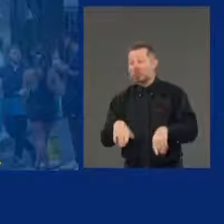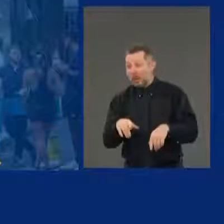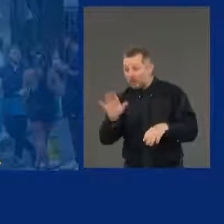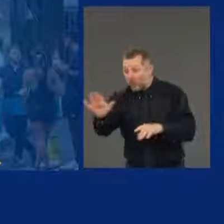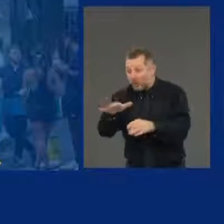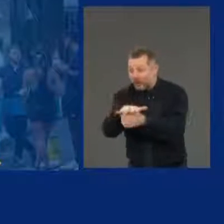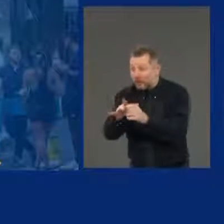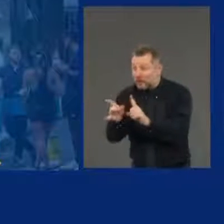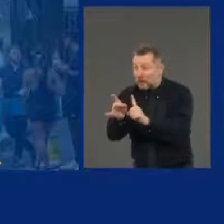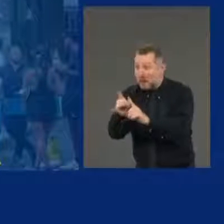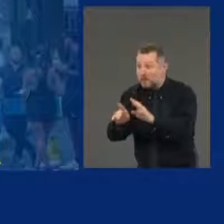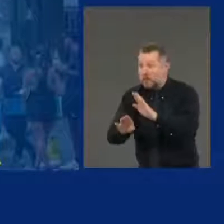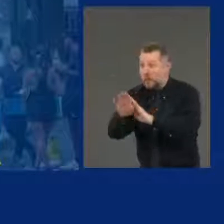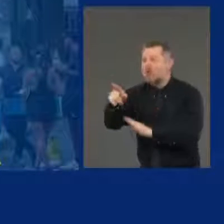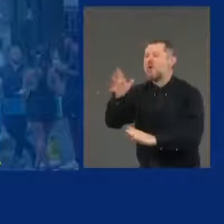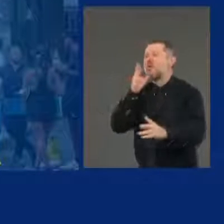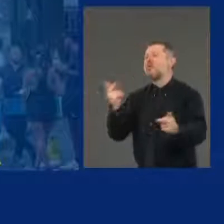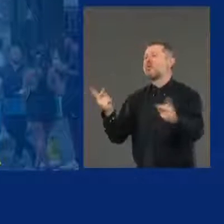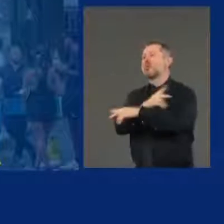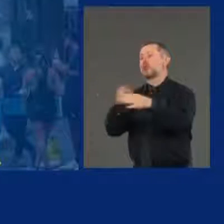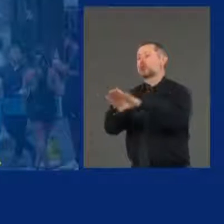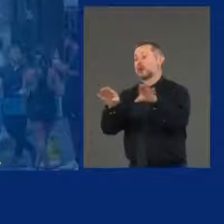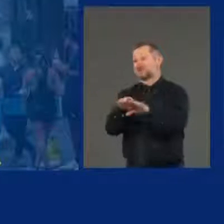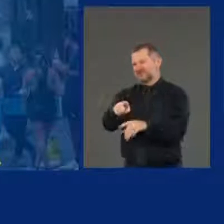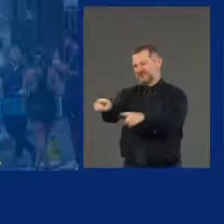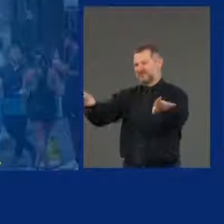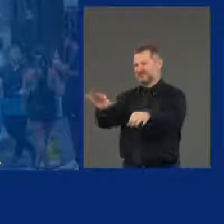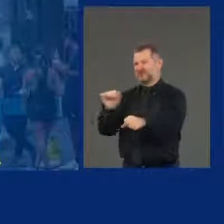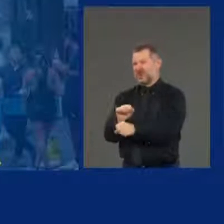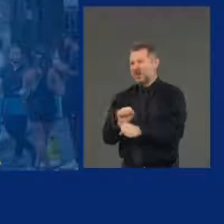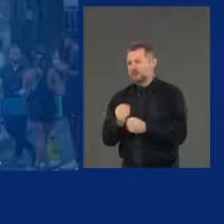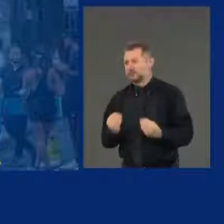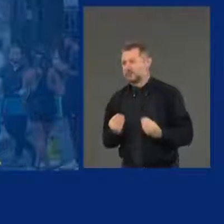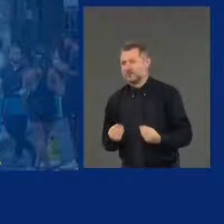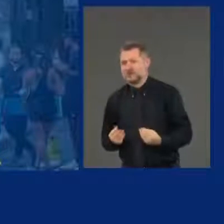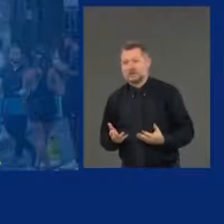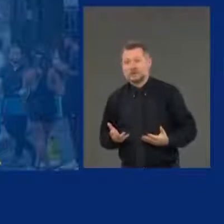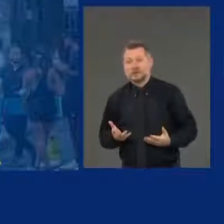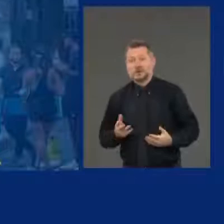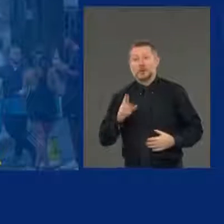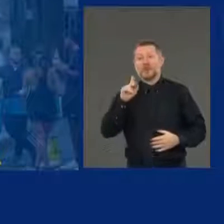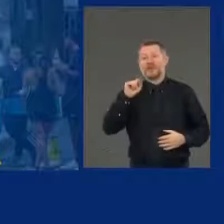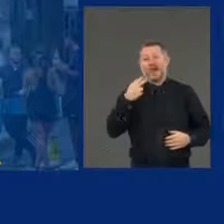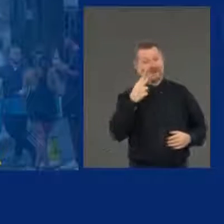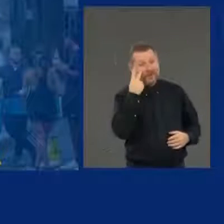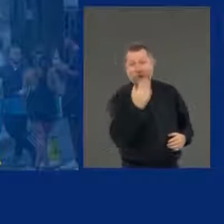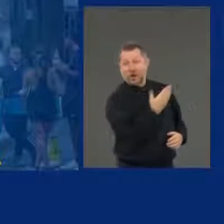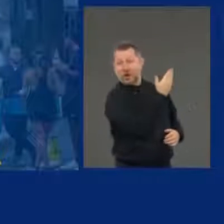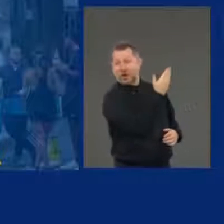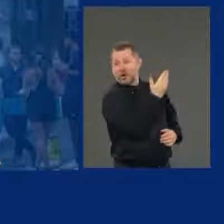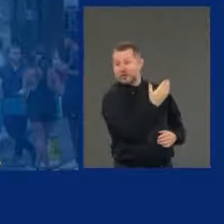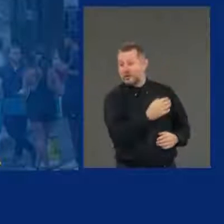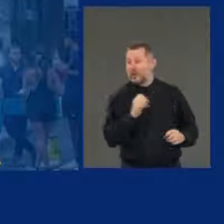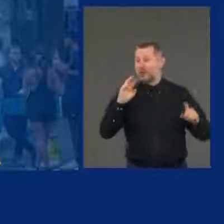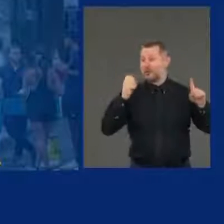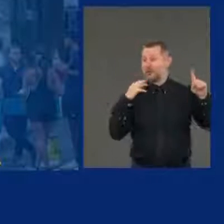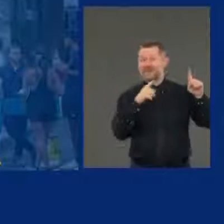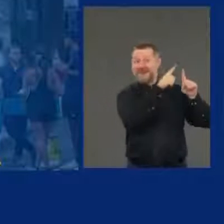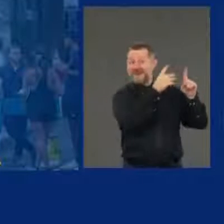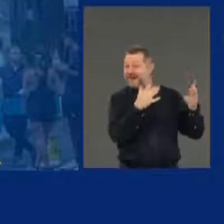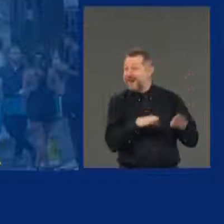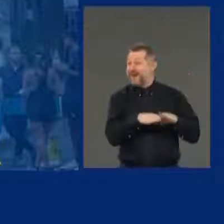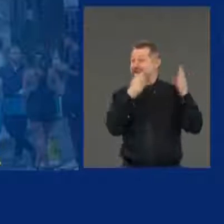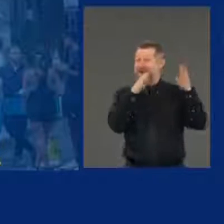Utah, Oregon had to reverse their reopening plan. Before I reverse a